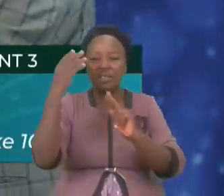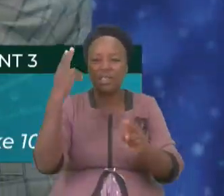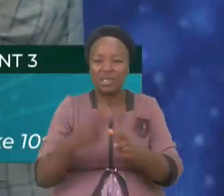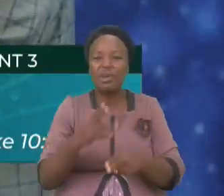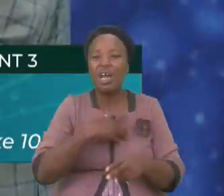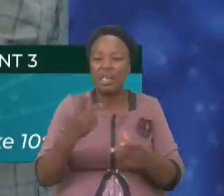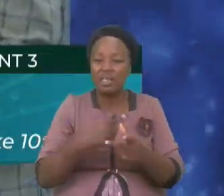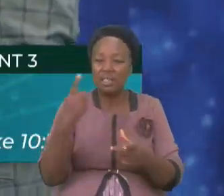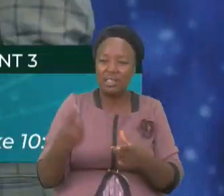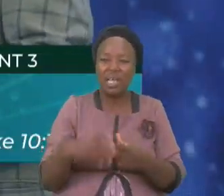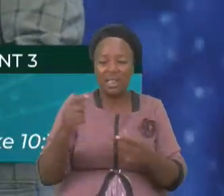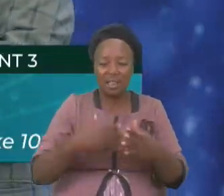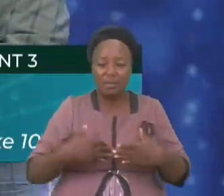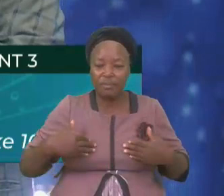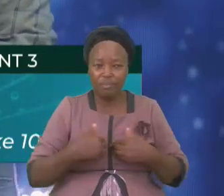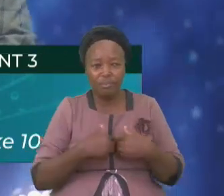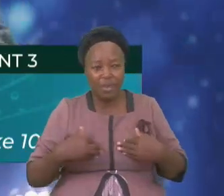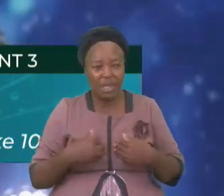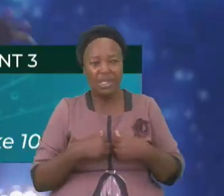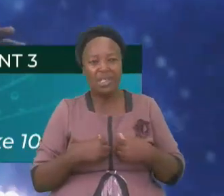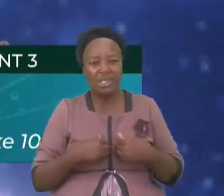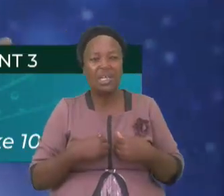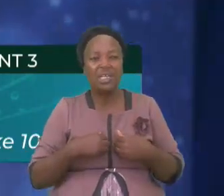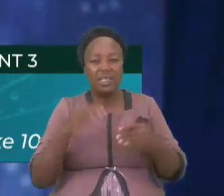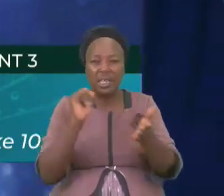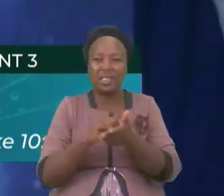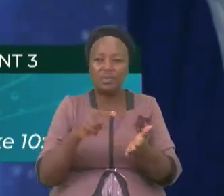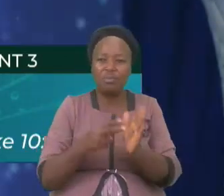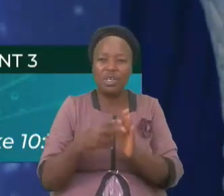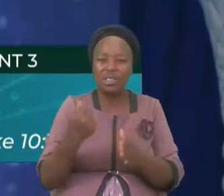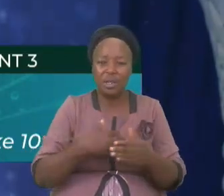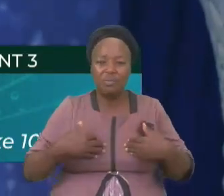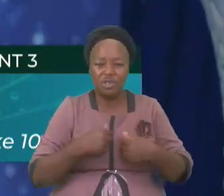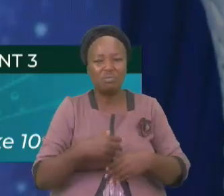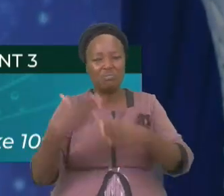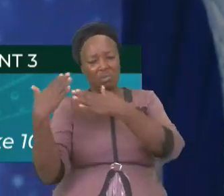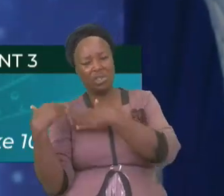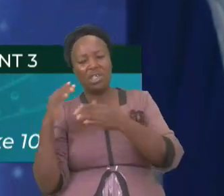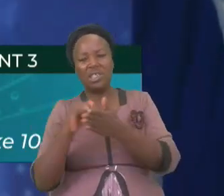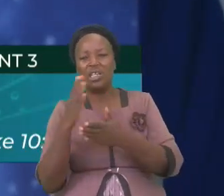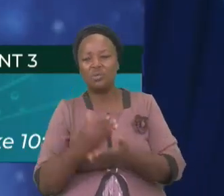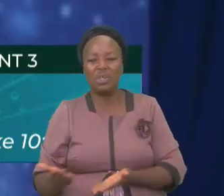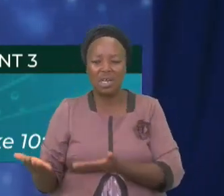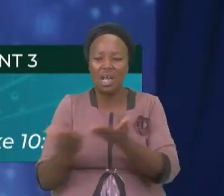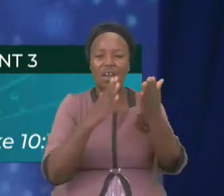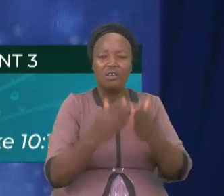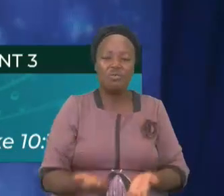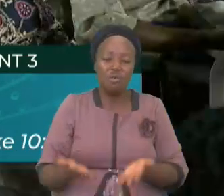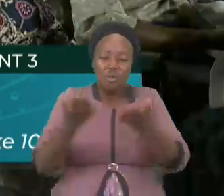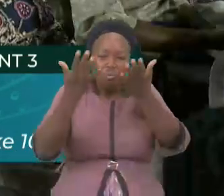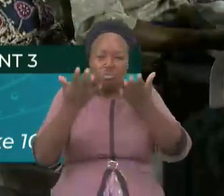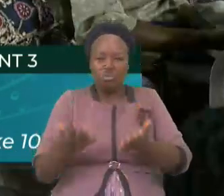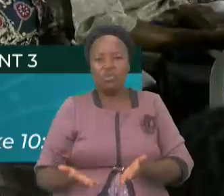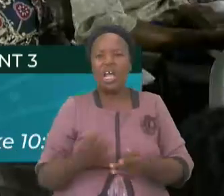the beast of burden that will carry your load and your burden and carry them away, they will multiply. That